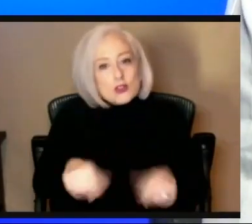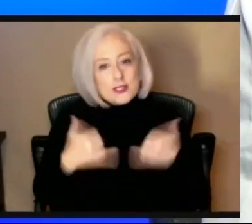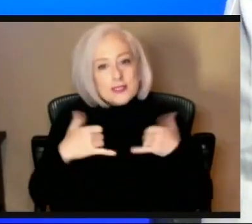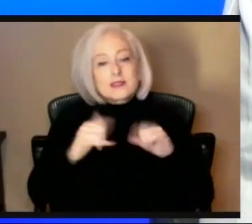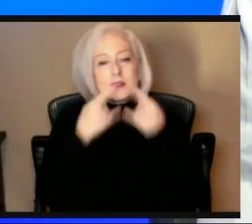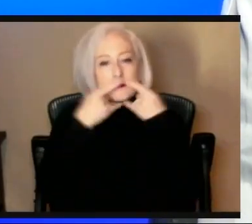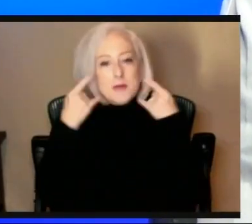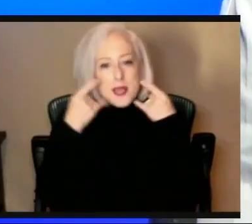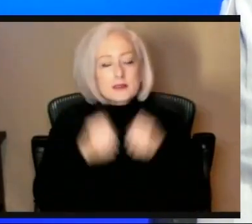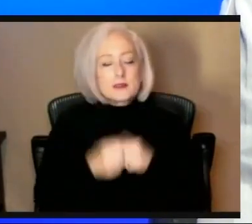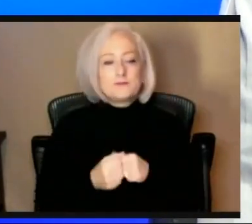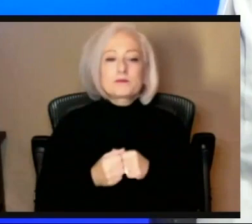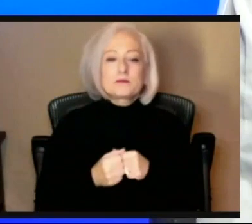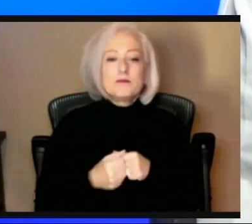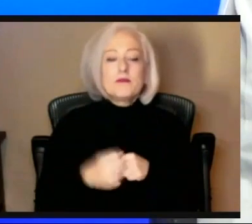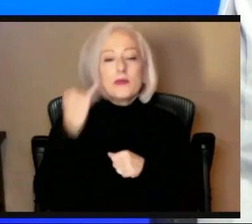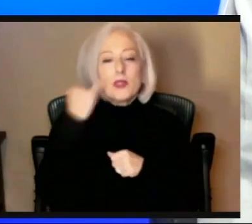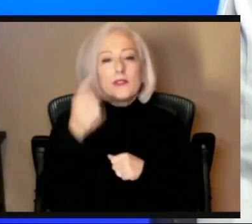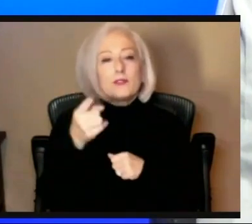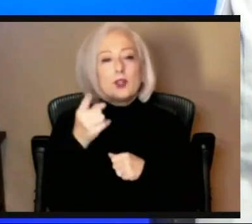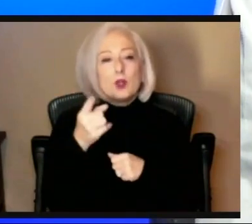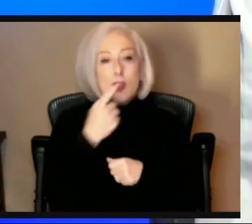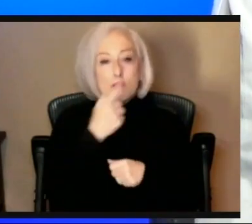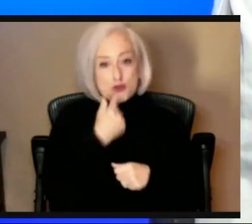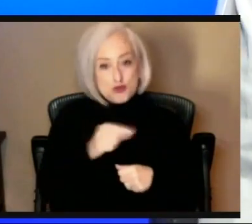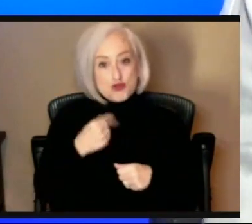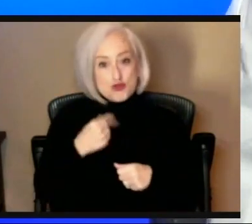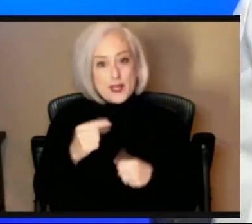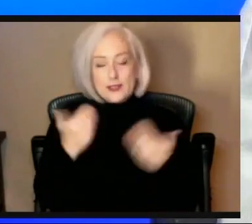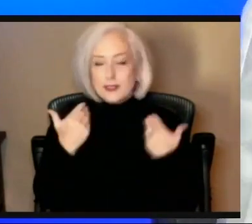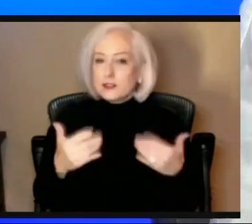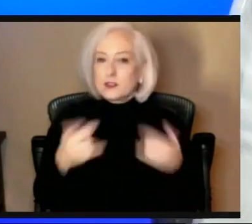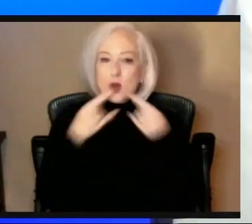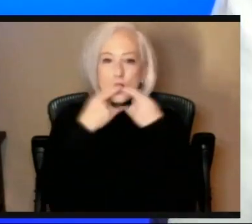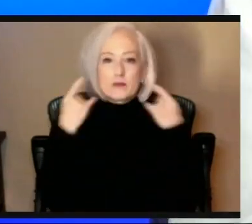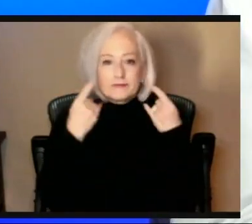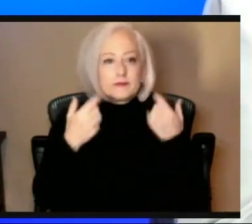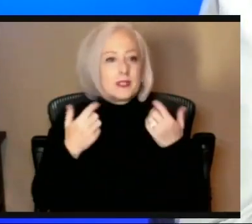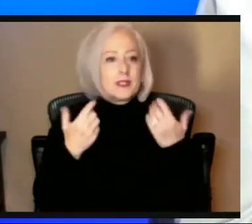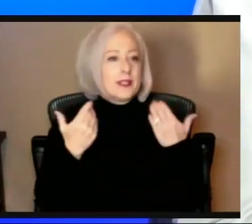finally, if you're really in the green zone, take your masks off, including all schools, et cetera. Hawk. So